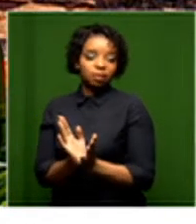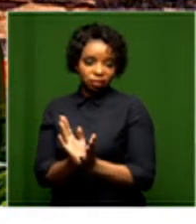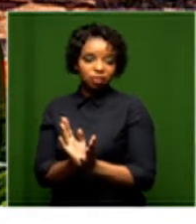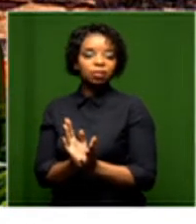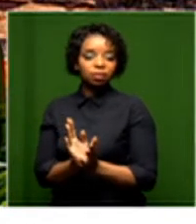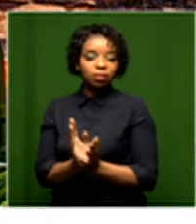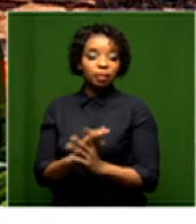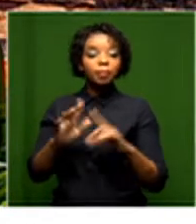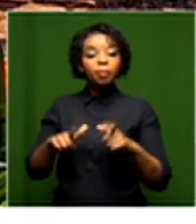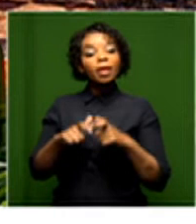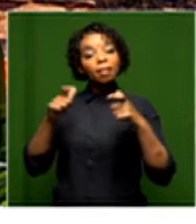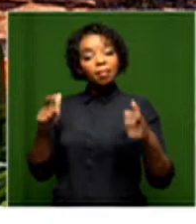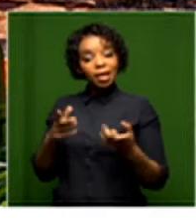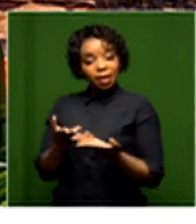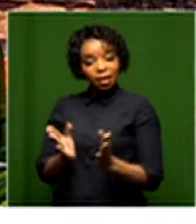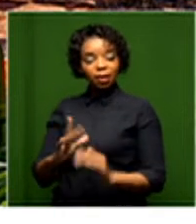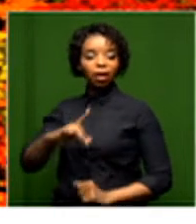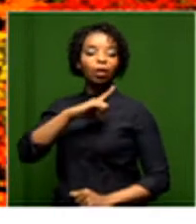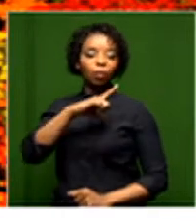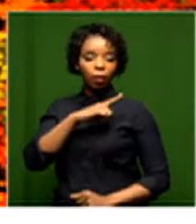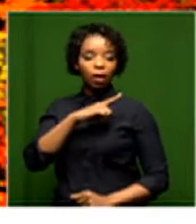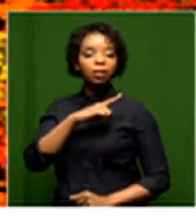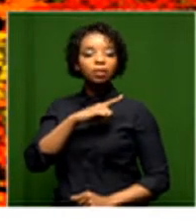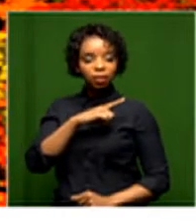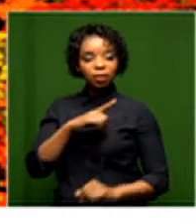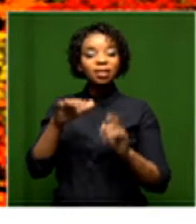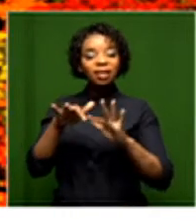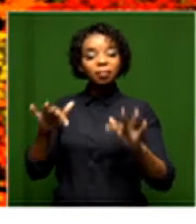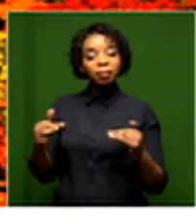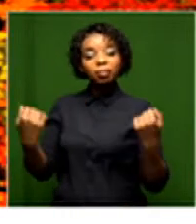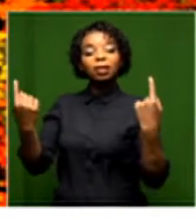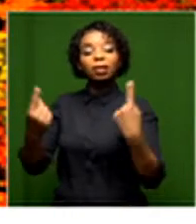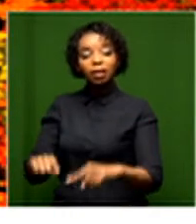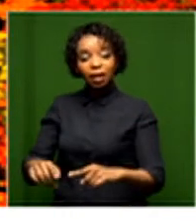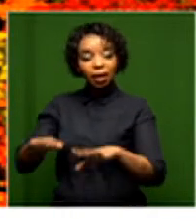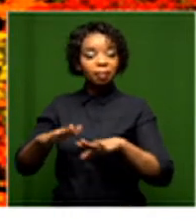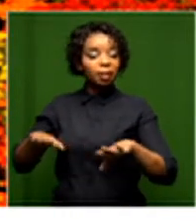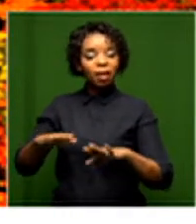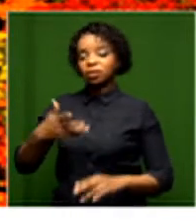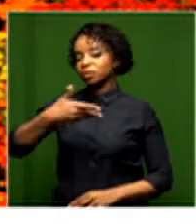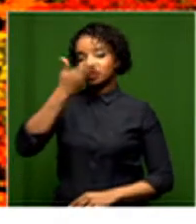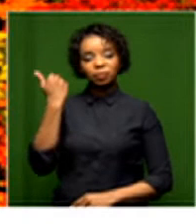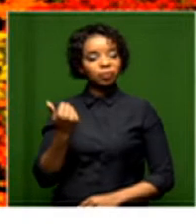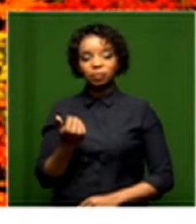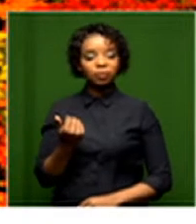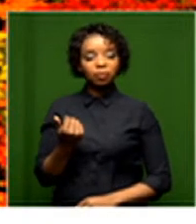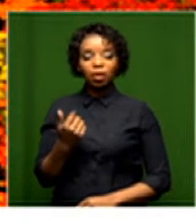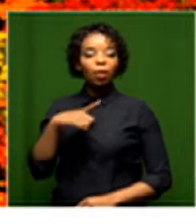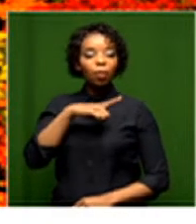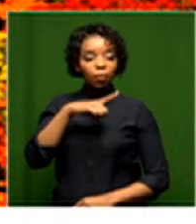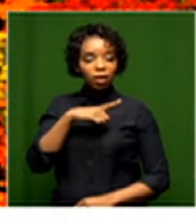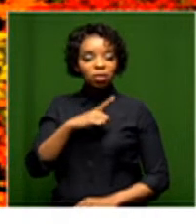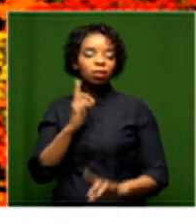the big reasons why people are having come in great numbers is the rise of malls. They've got so used to going